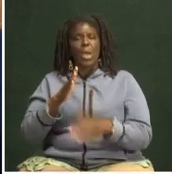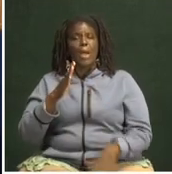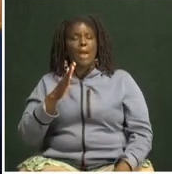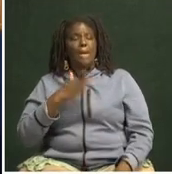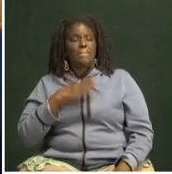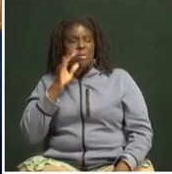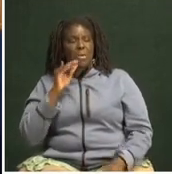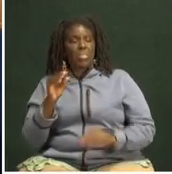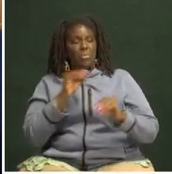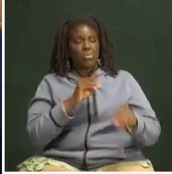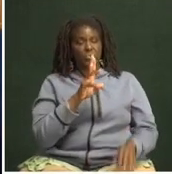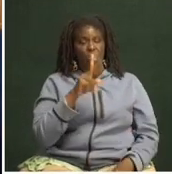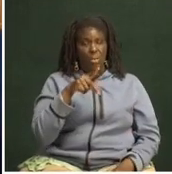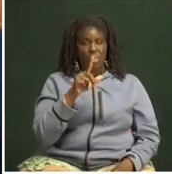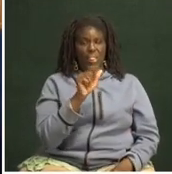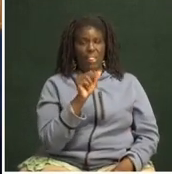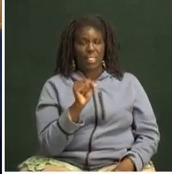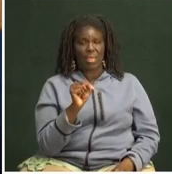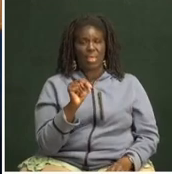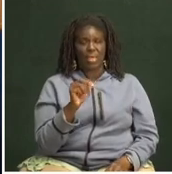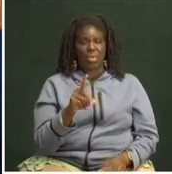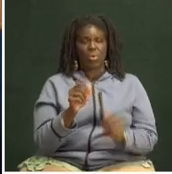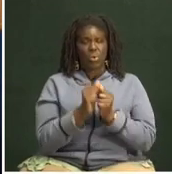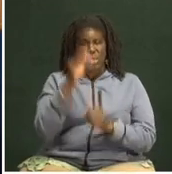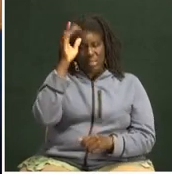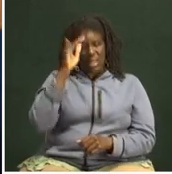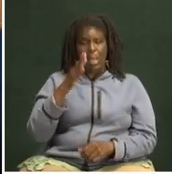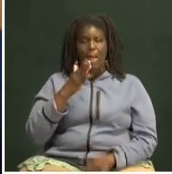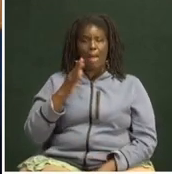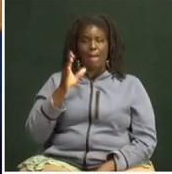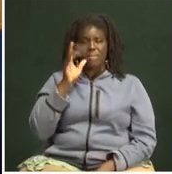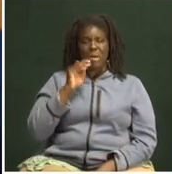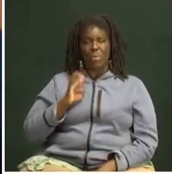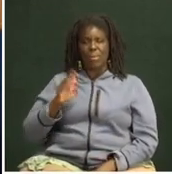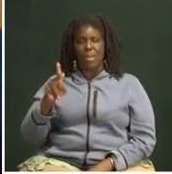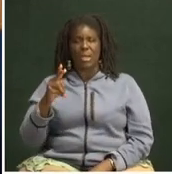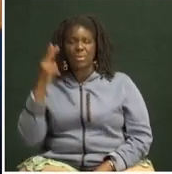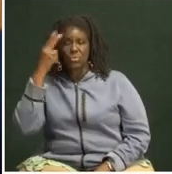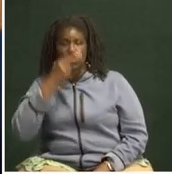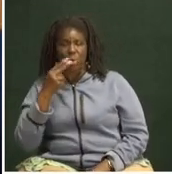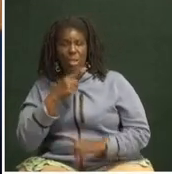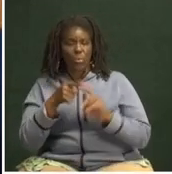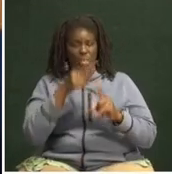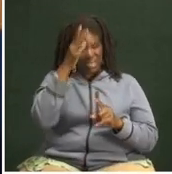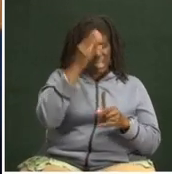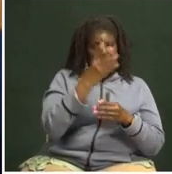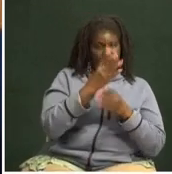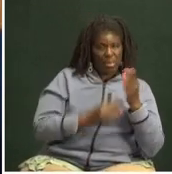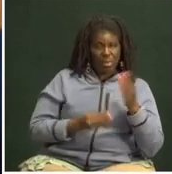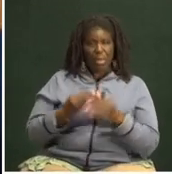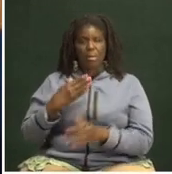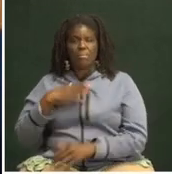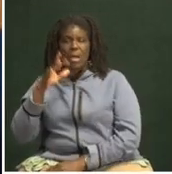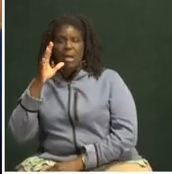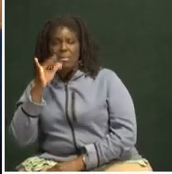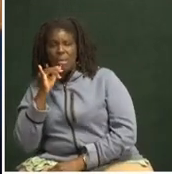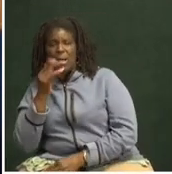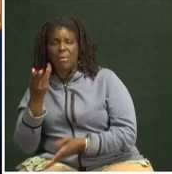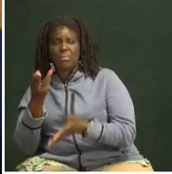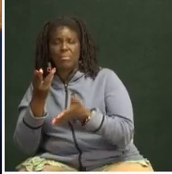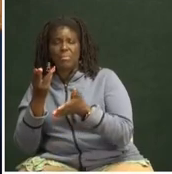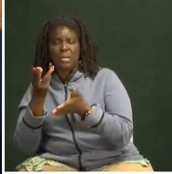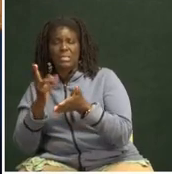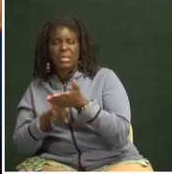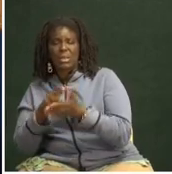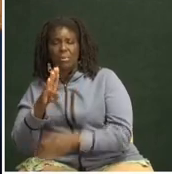of Upland. Many years later, my mom returned to Hawaii after he passed away. She re-enrolled in BYU